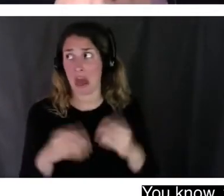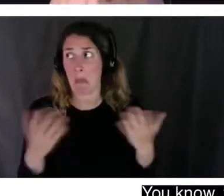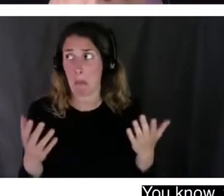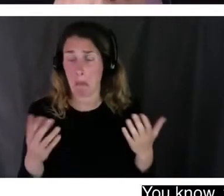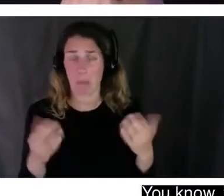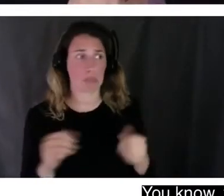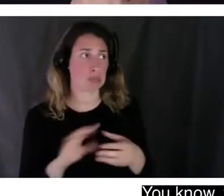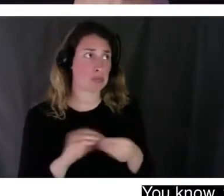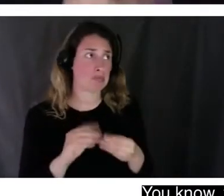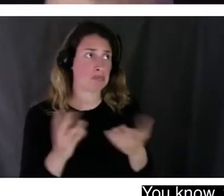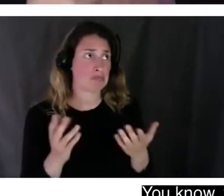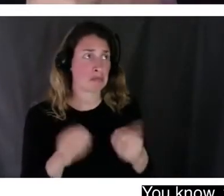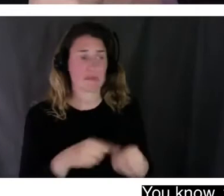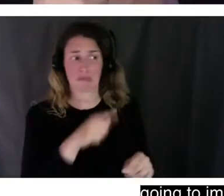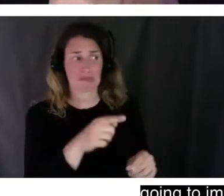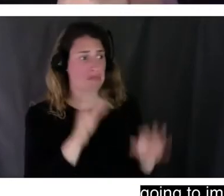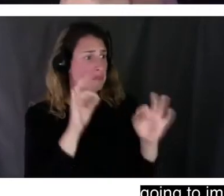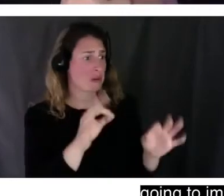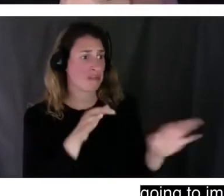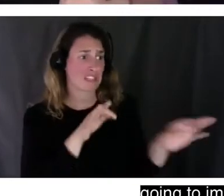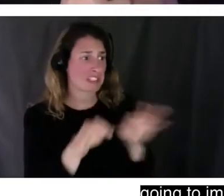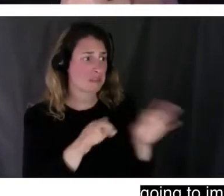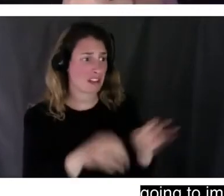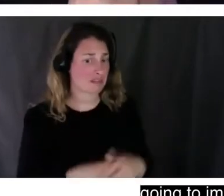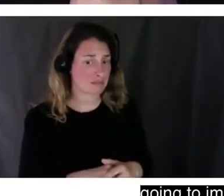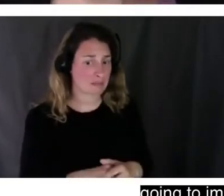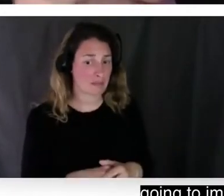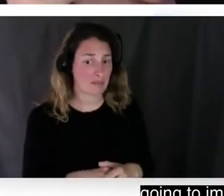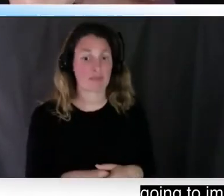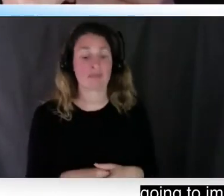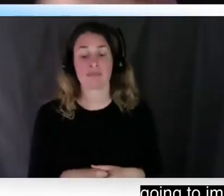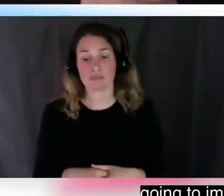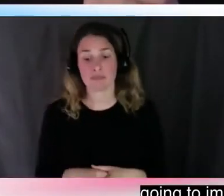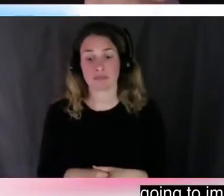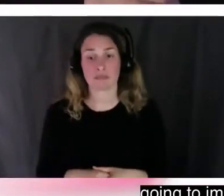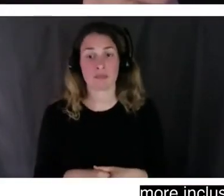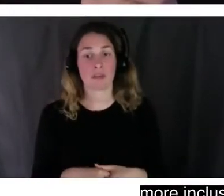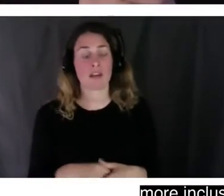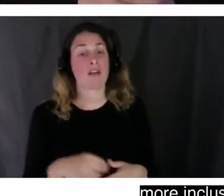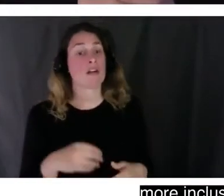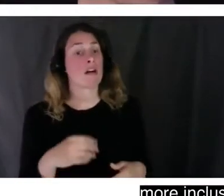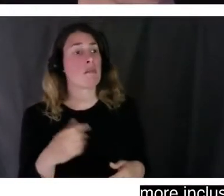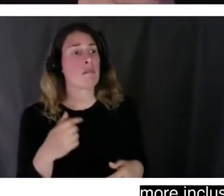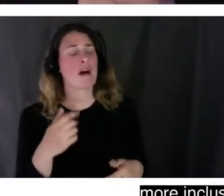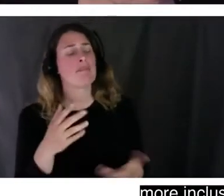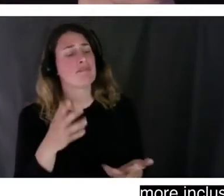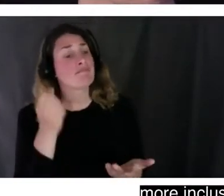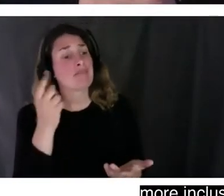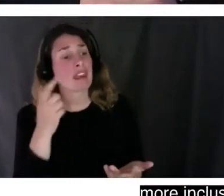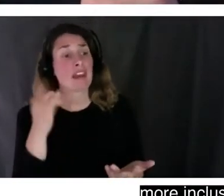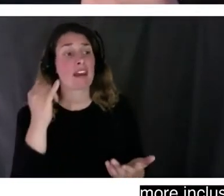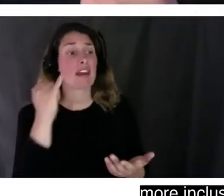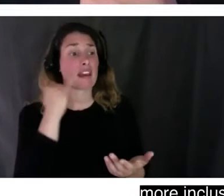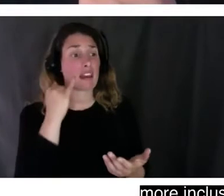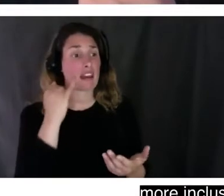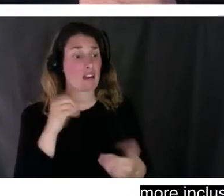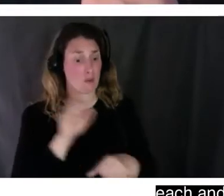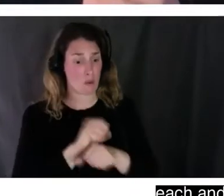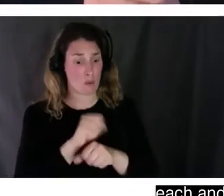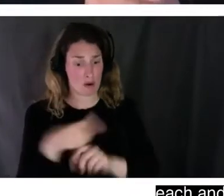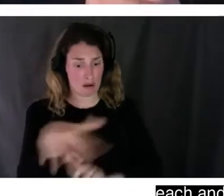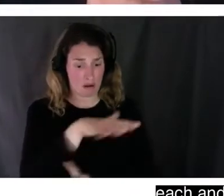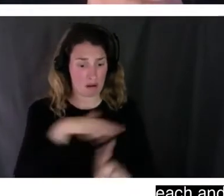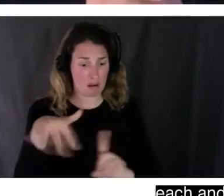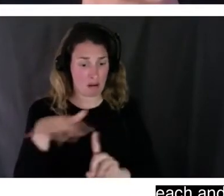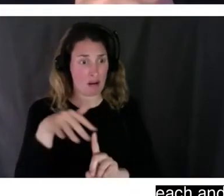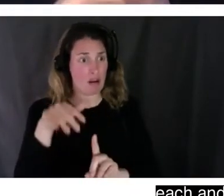The realities are that if we're going to impact our culture or create more inclusive culture, it really depends on